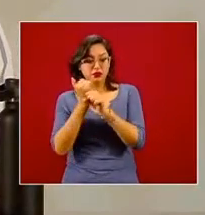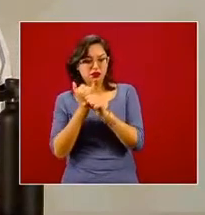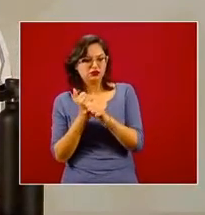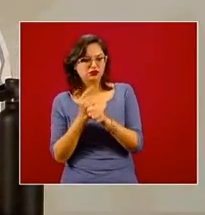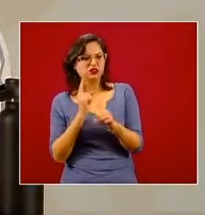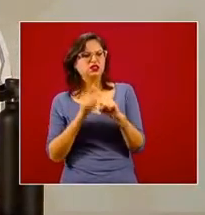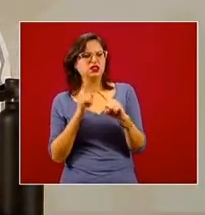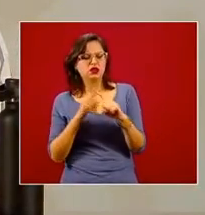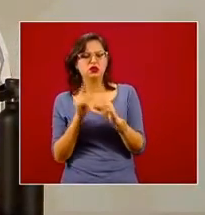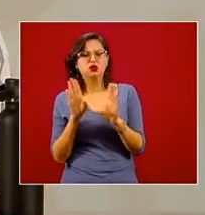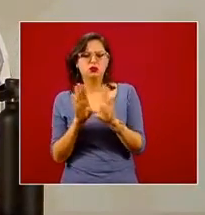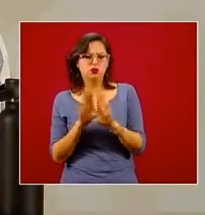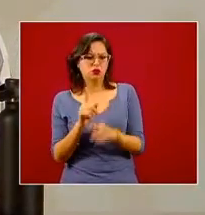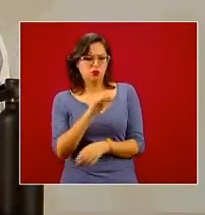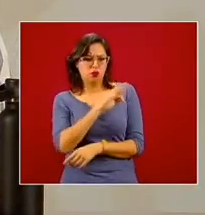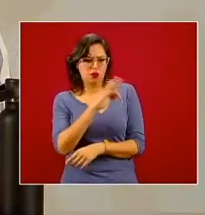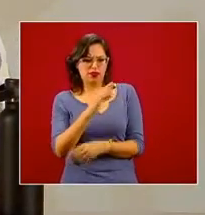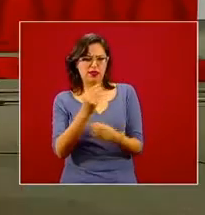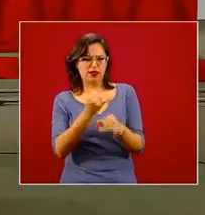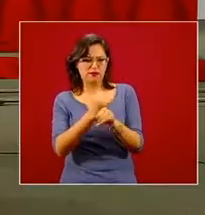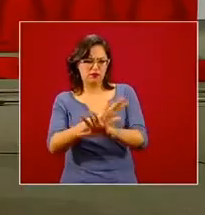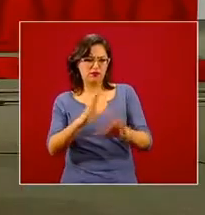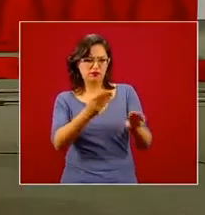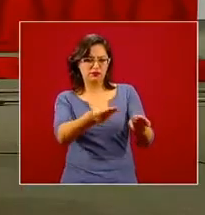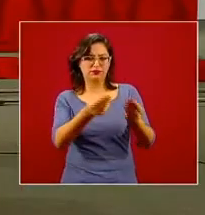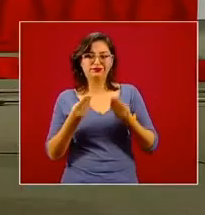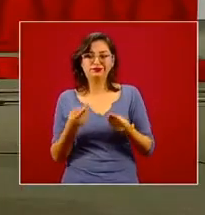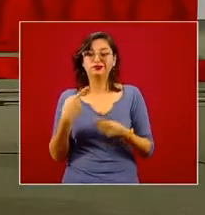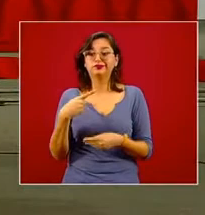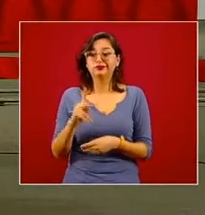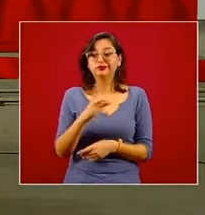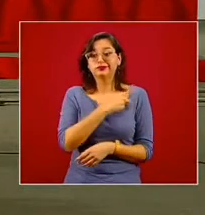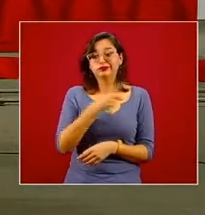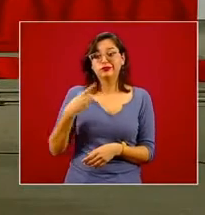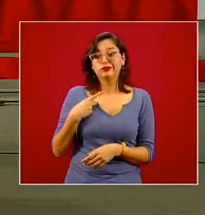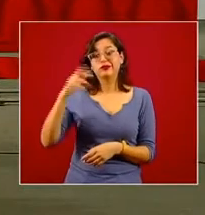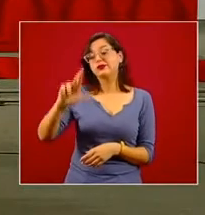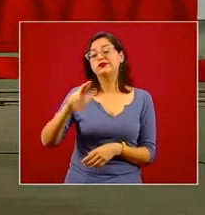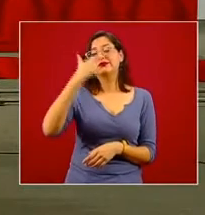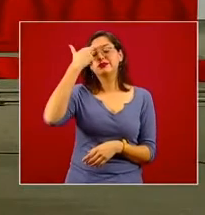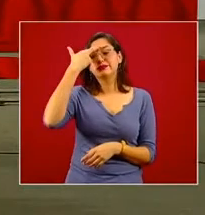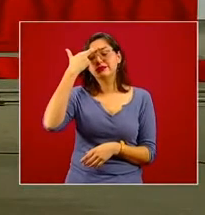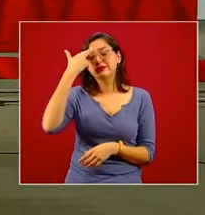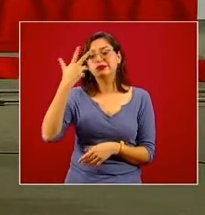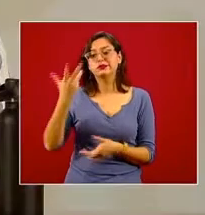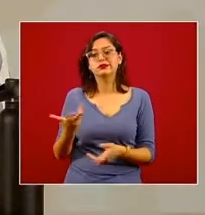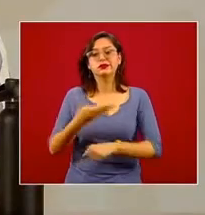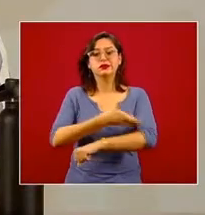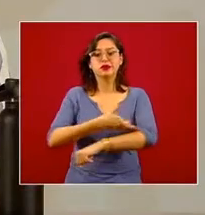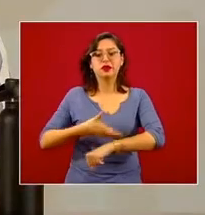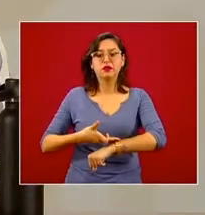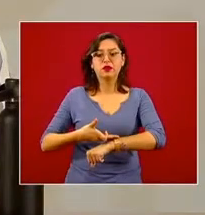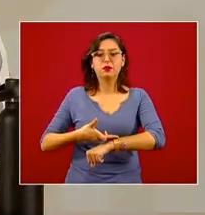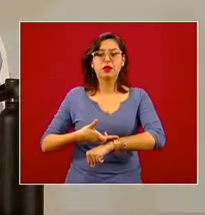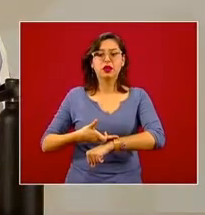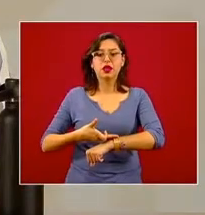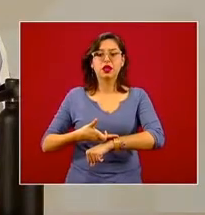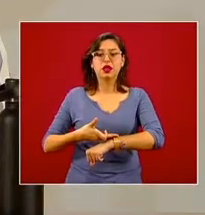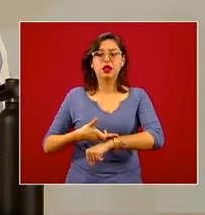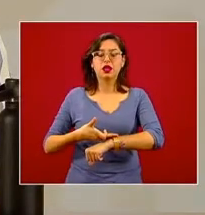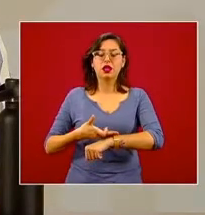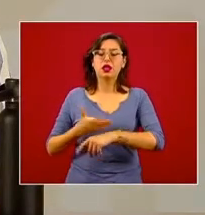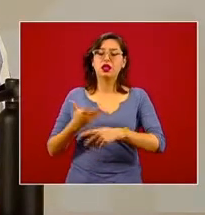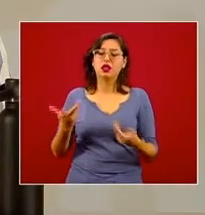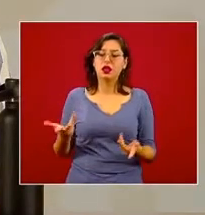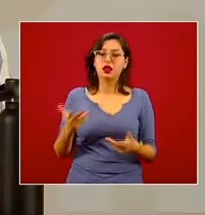thing. información In the puntual case y of precisa, China, I pero would desde have luego to recordarles a los know more familiares, about this las personas specific case. familiares If you could de leave us some nuestros information on